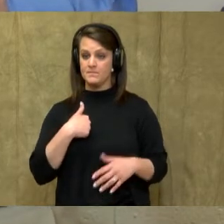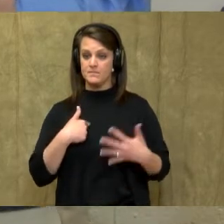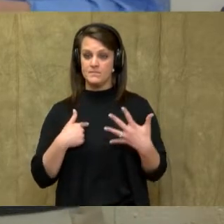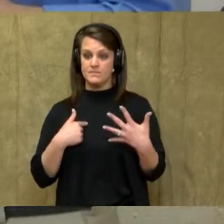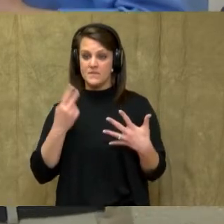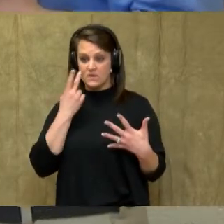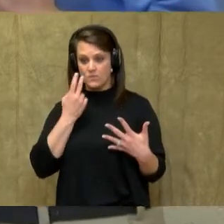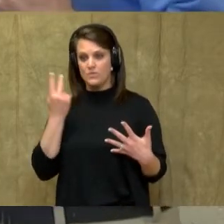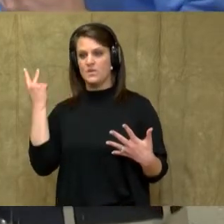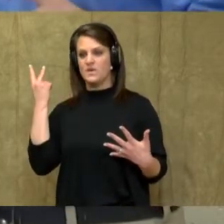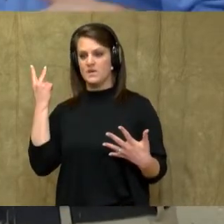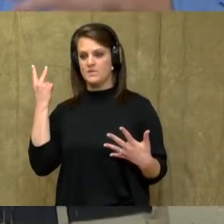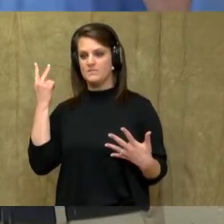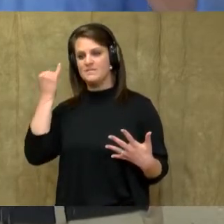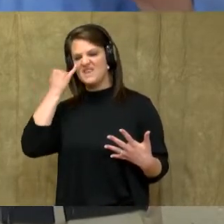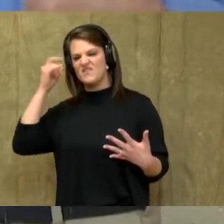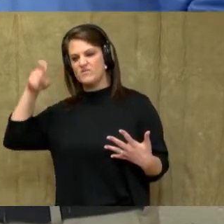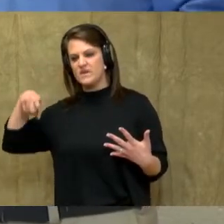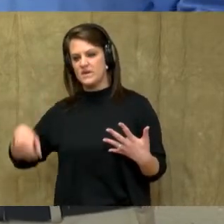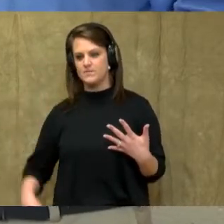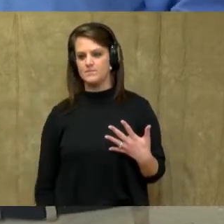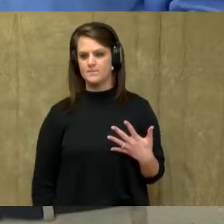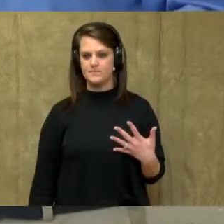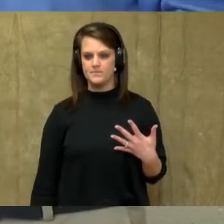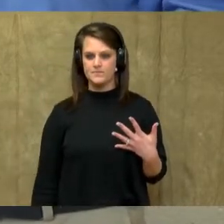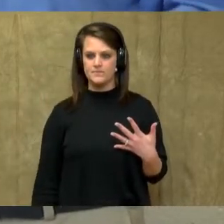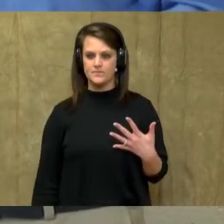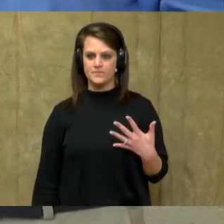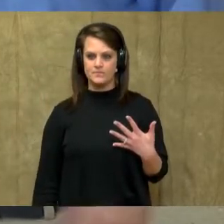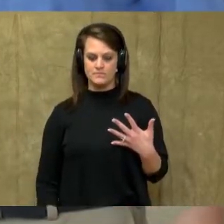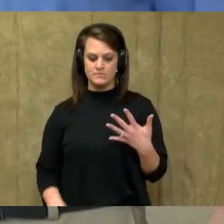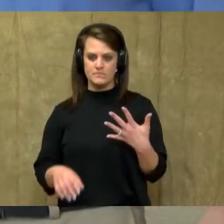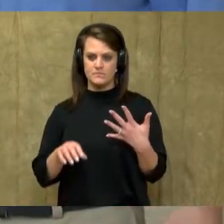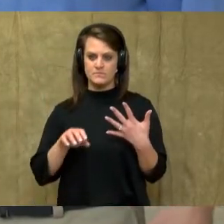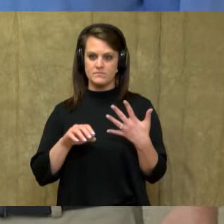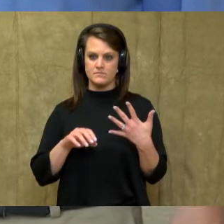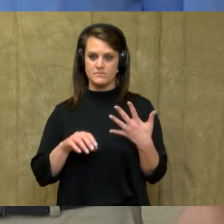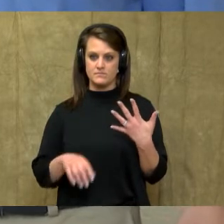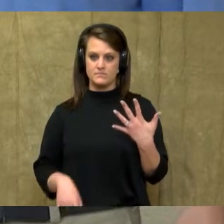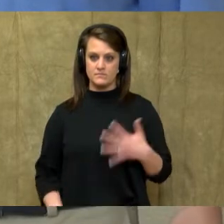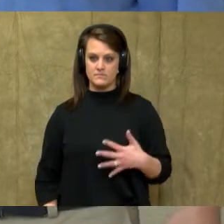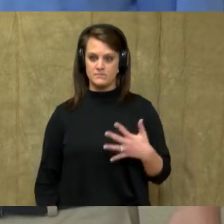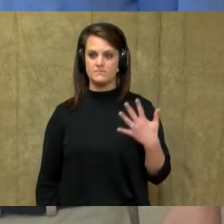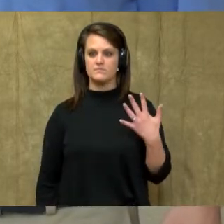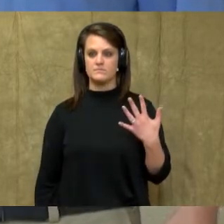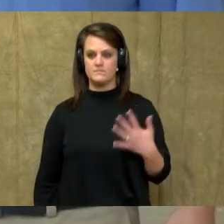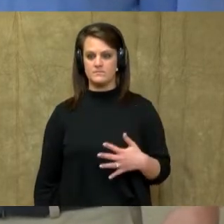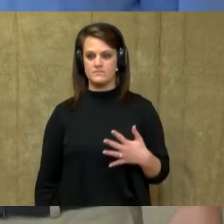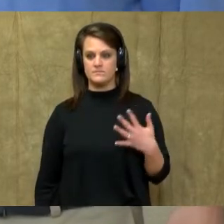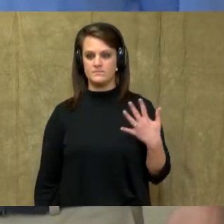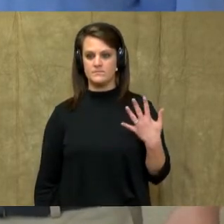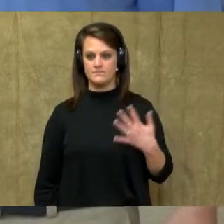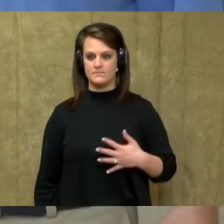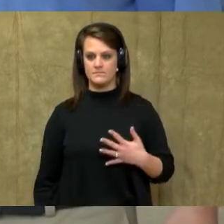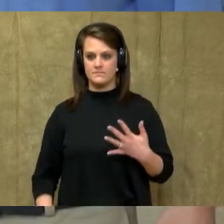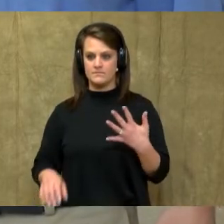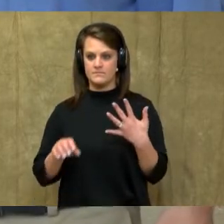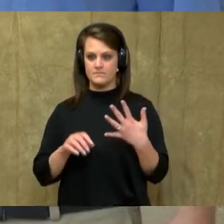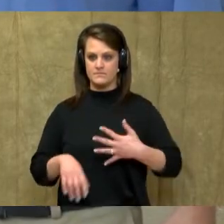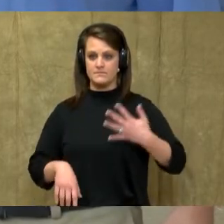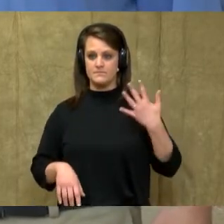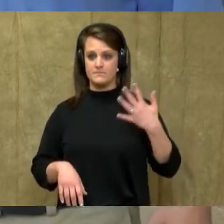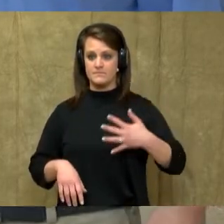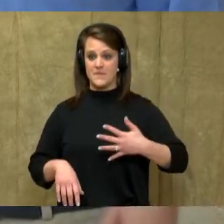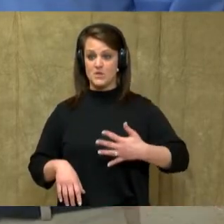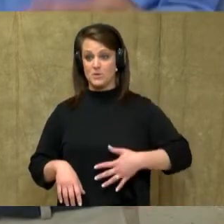looking at the board if you need to help you to remember. Repeat after me. Do you like this? Throw your